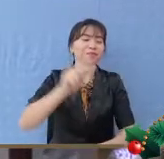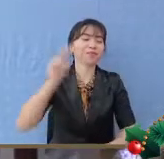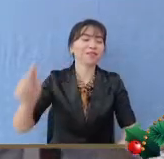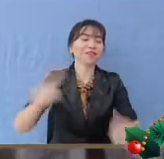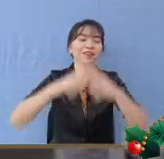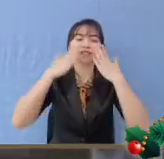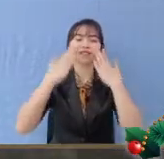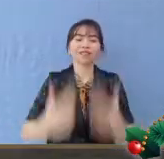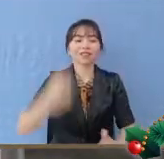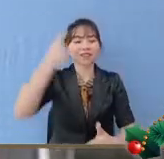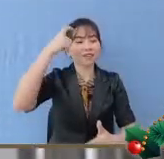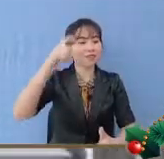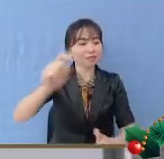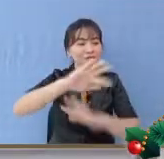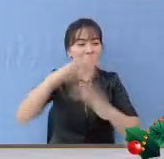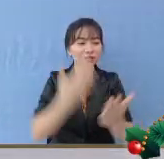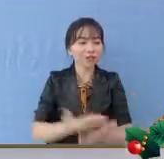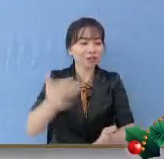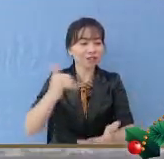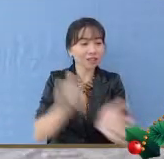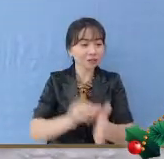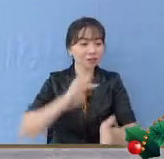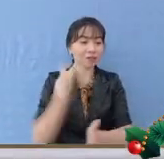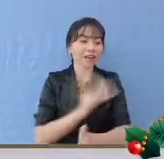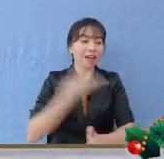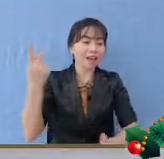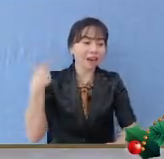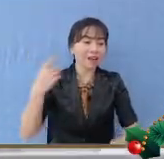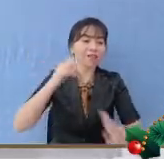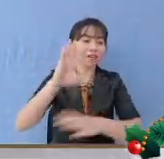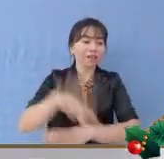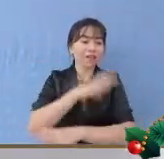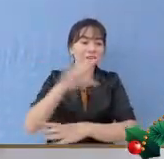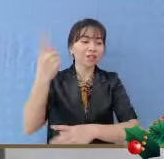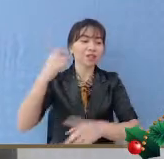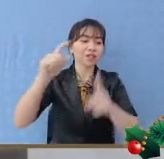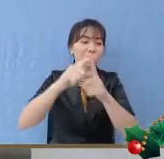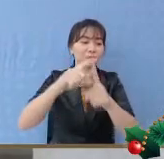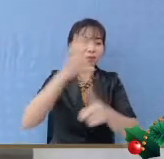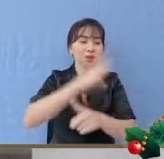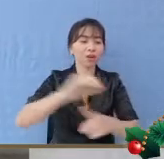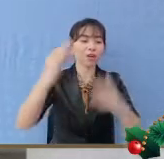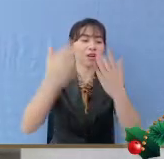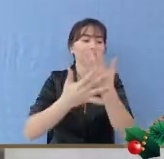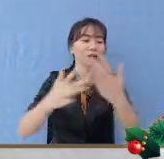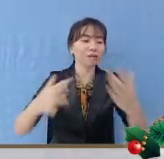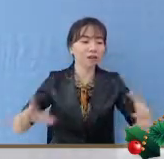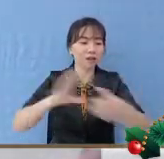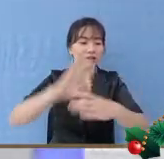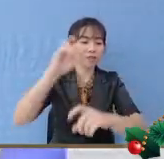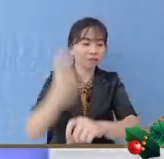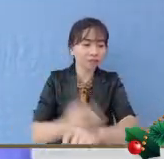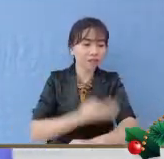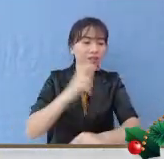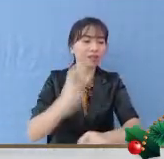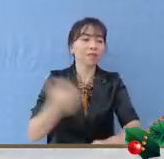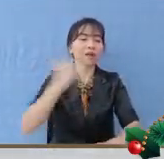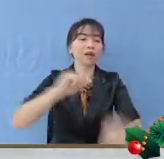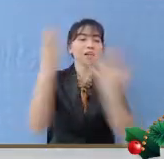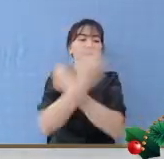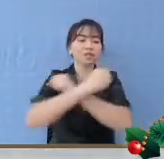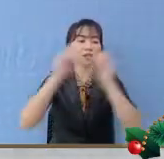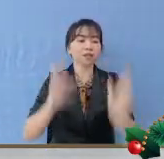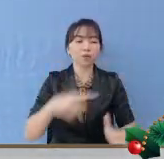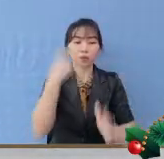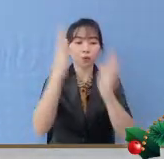we need to thank God for all that we have, the cross, the word, and the blood of the Lamb.